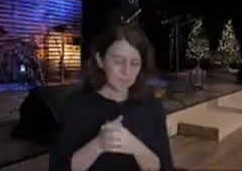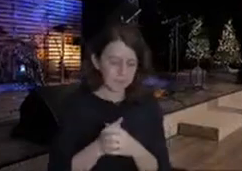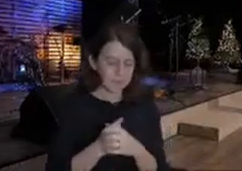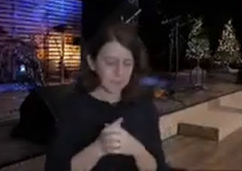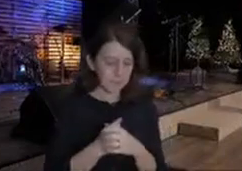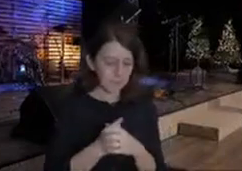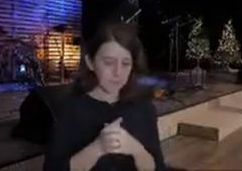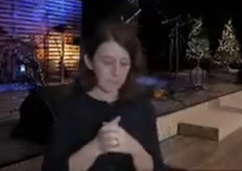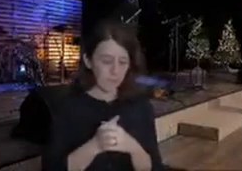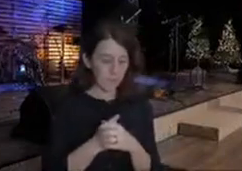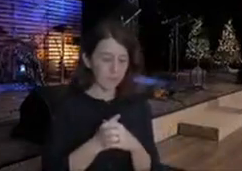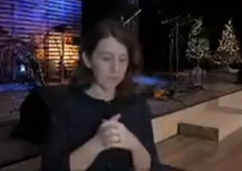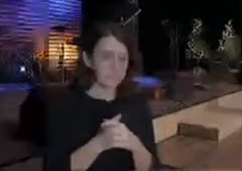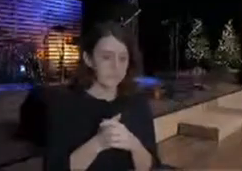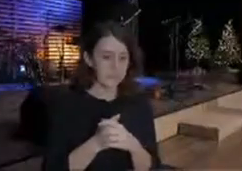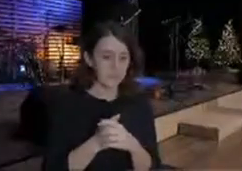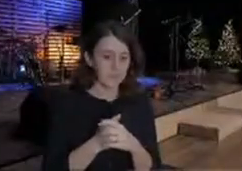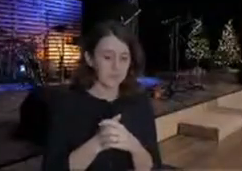1.